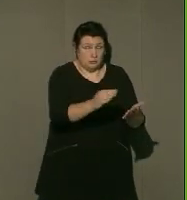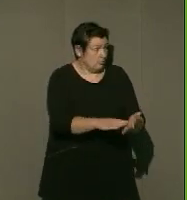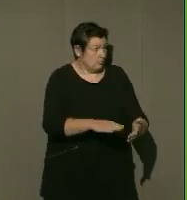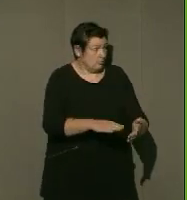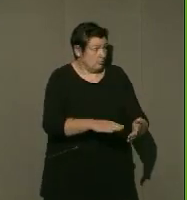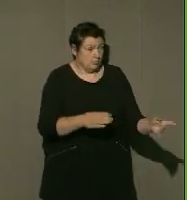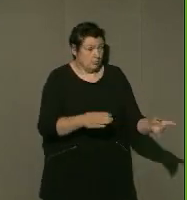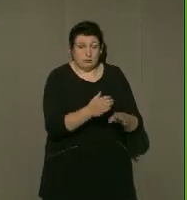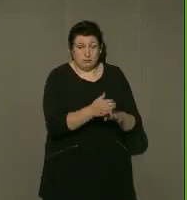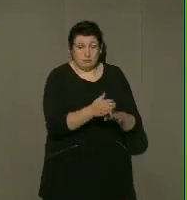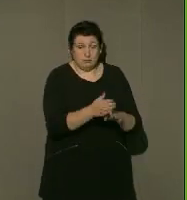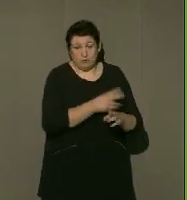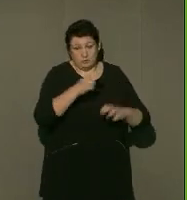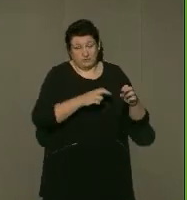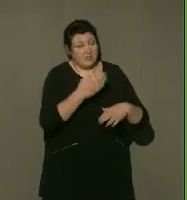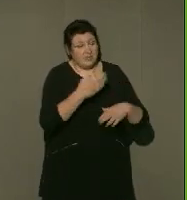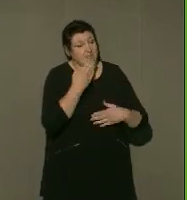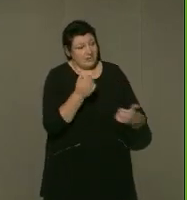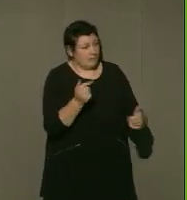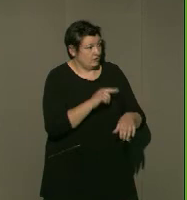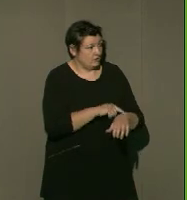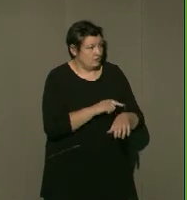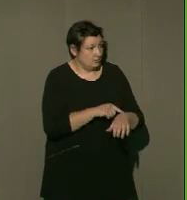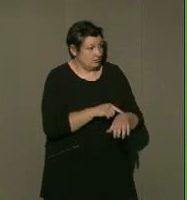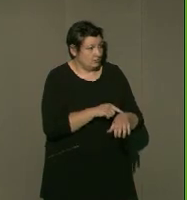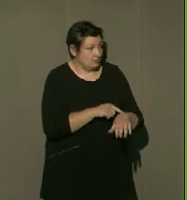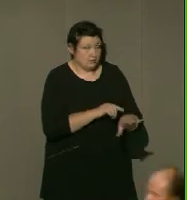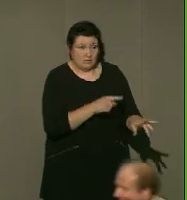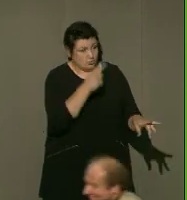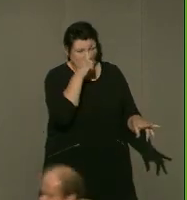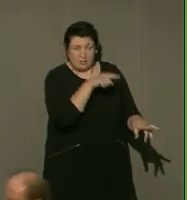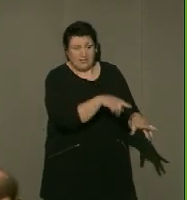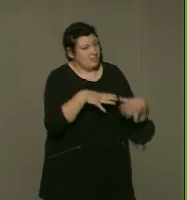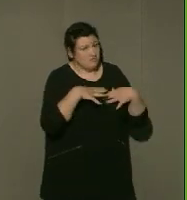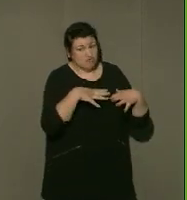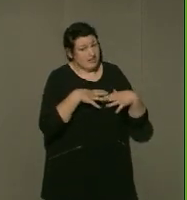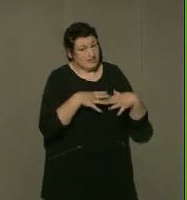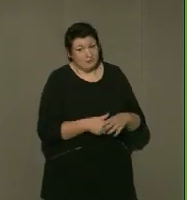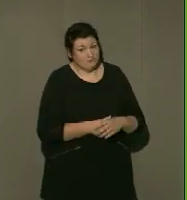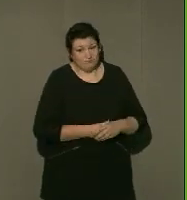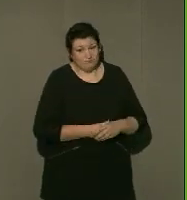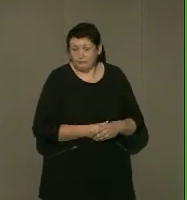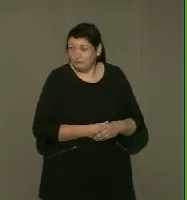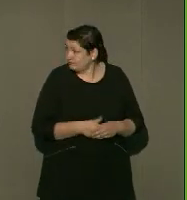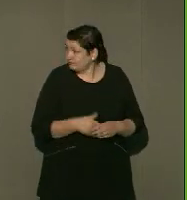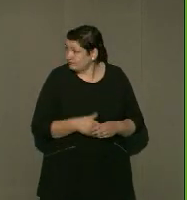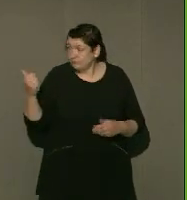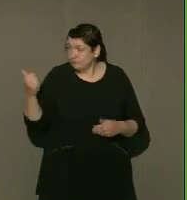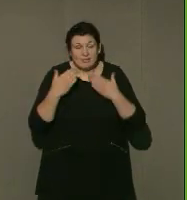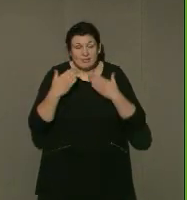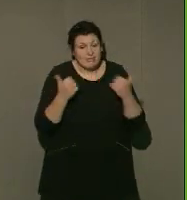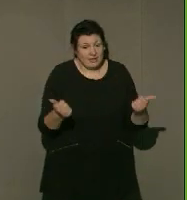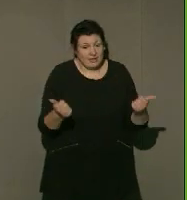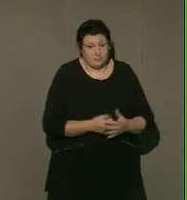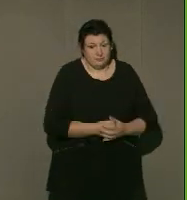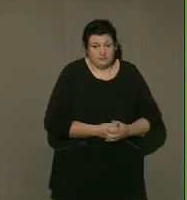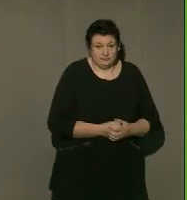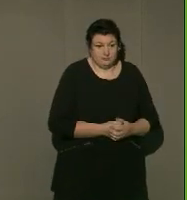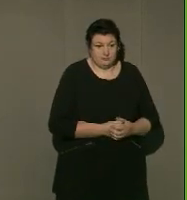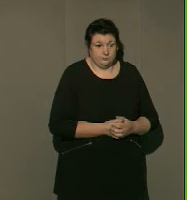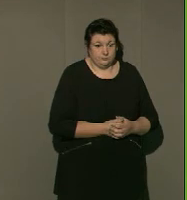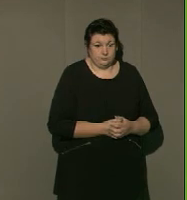was discussed. Thank you for your time. I do not think this is ready for prime time. Thanks. Thank you. Thank you very much indeed.